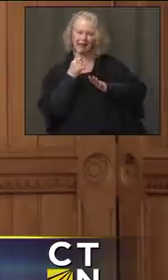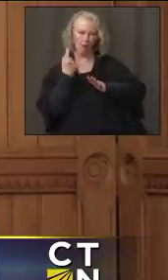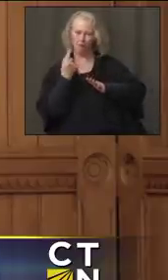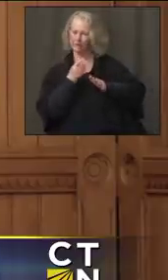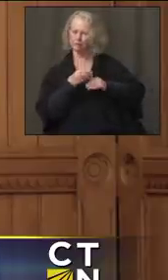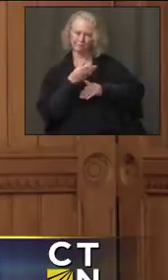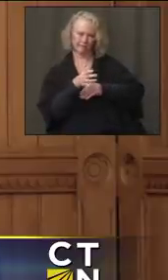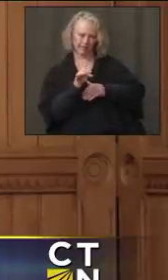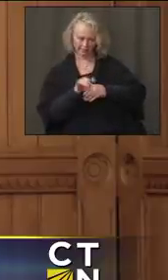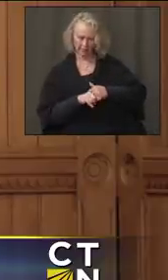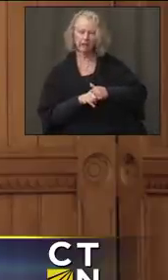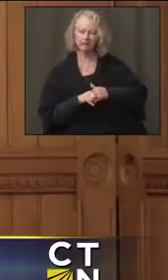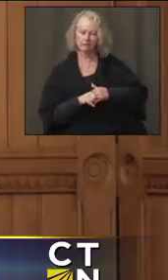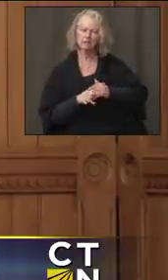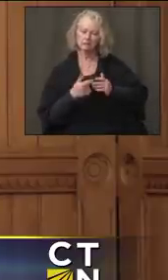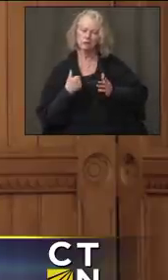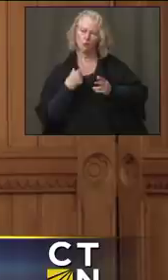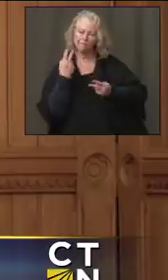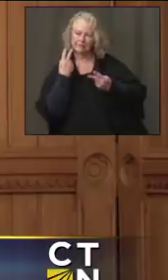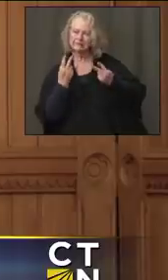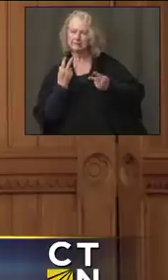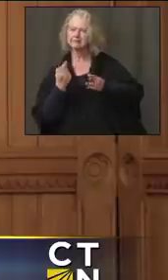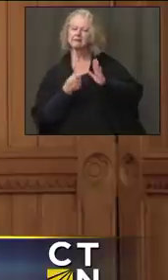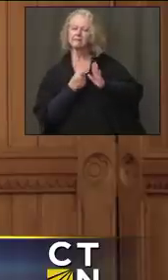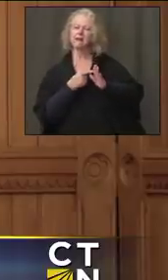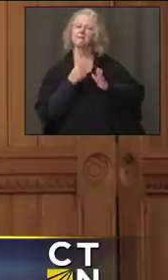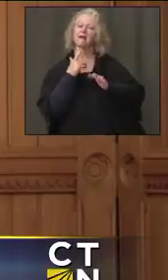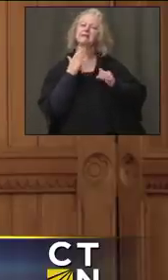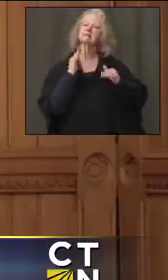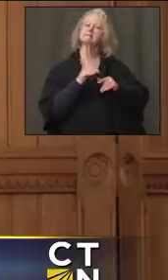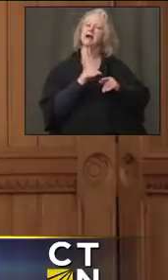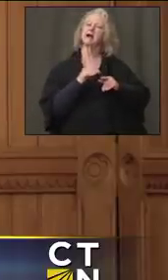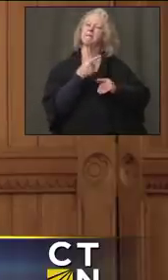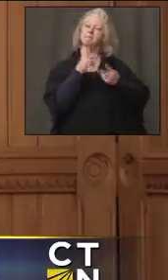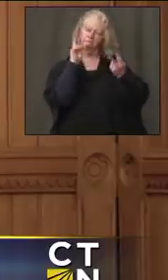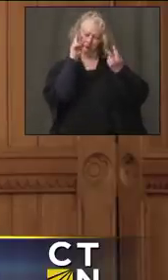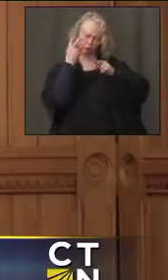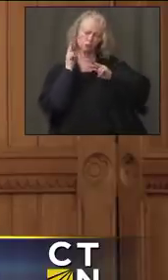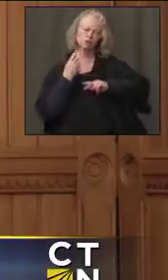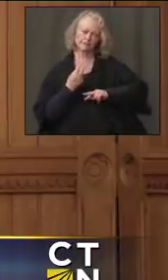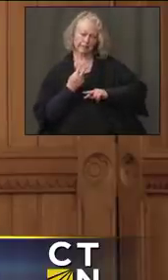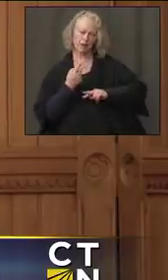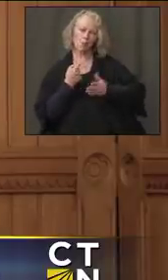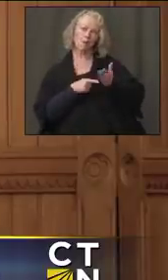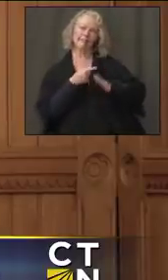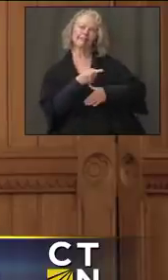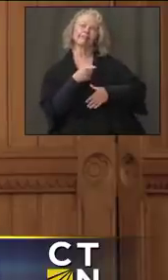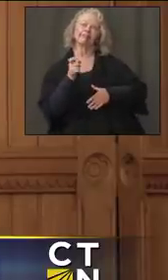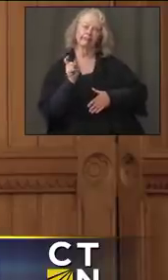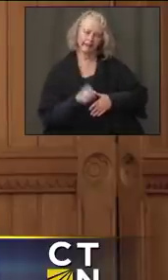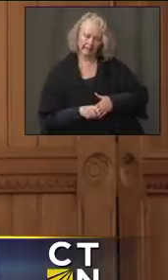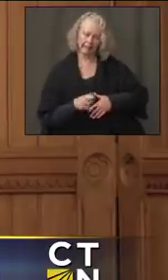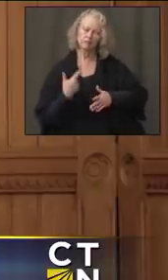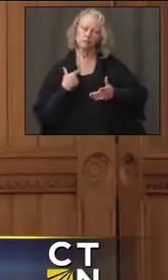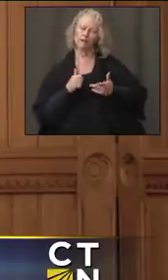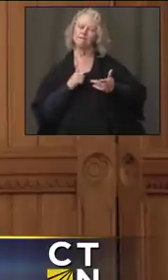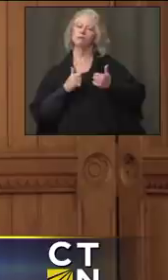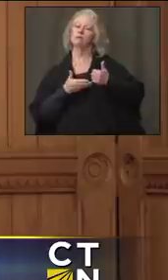particular case. We've just seen that at certain times that can lead to some of these concerns or questions that we have to educate people